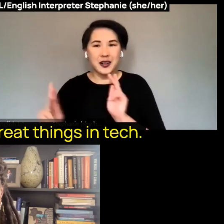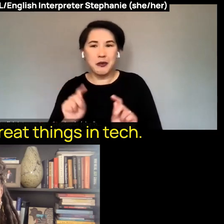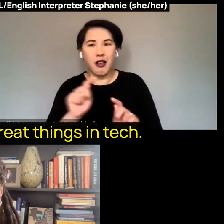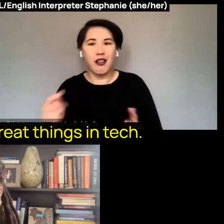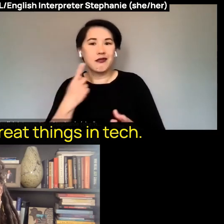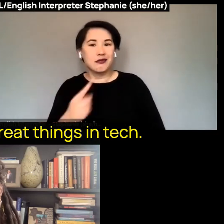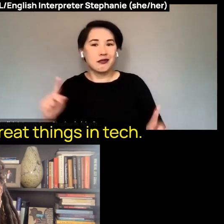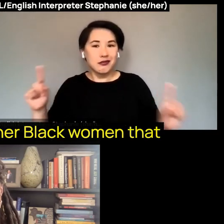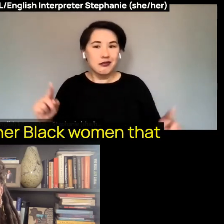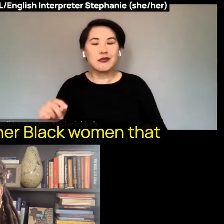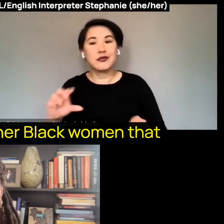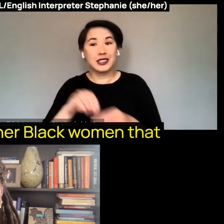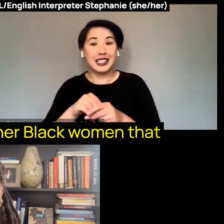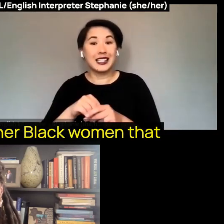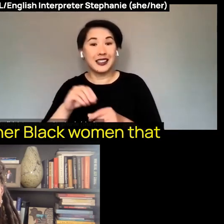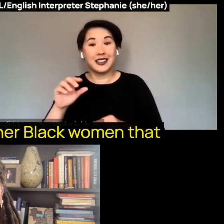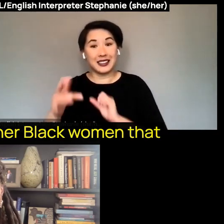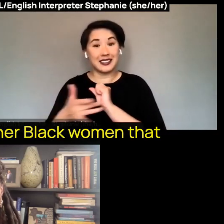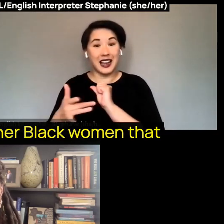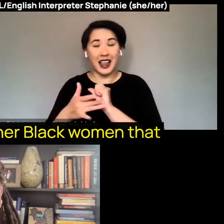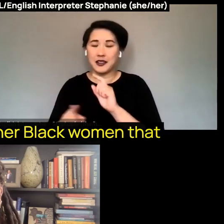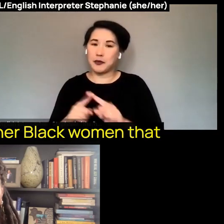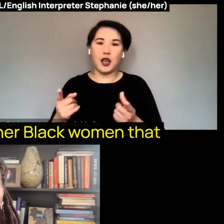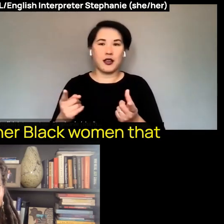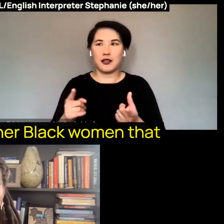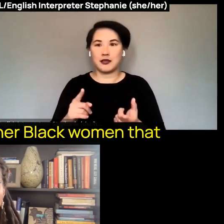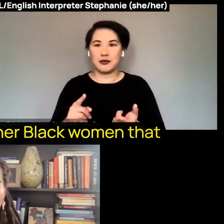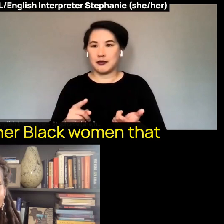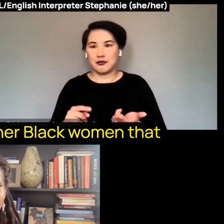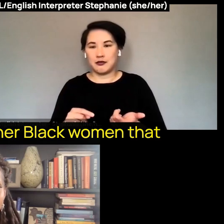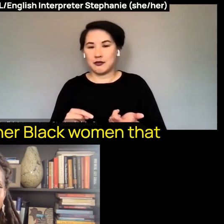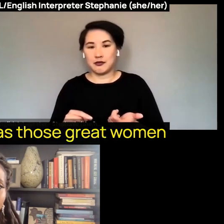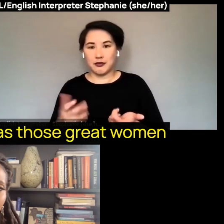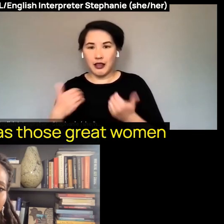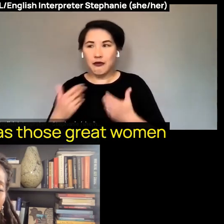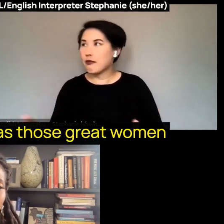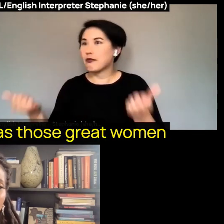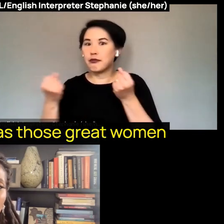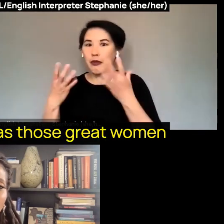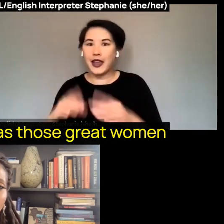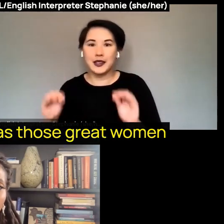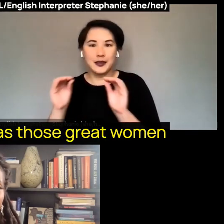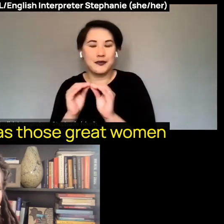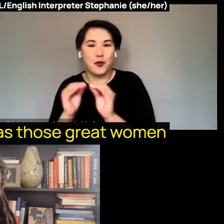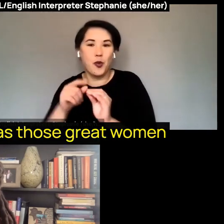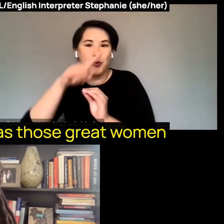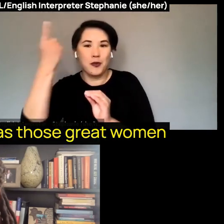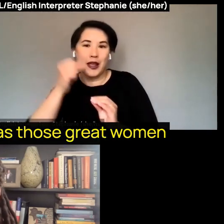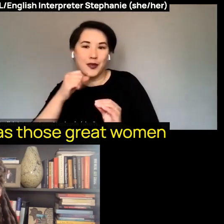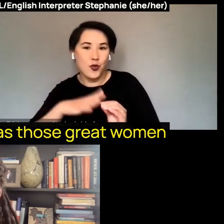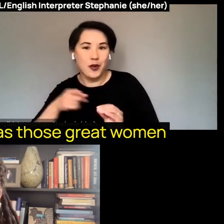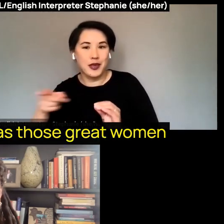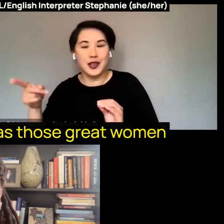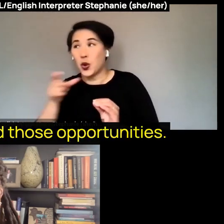really great things in tech, but there are so many other Black women that have that same potential as those